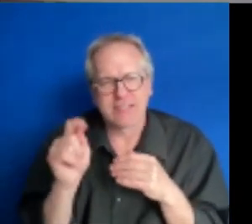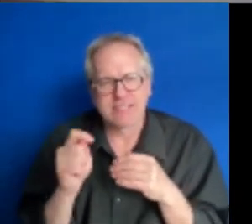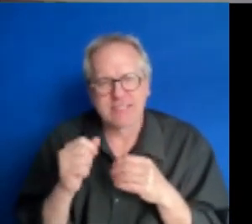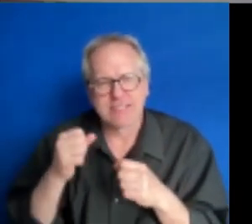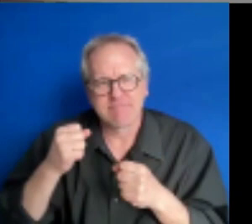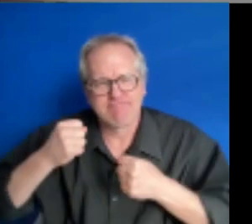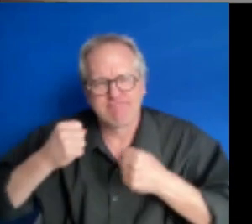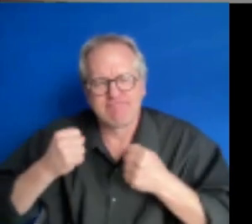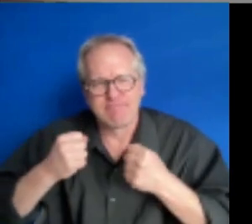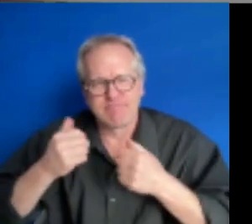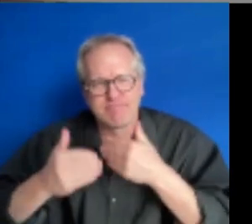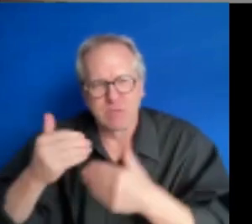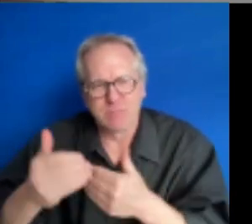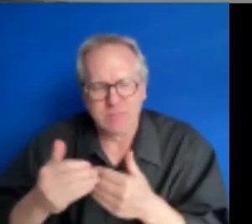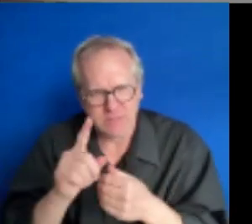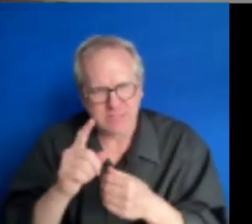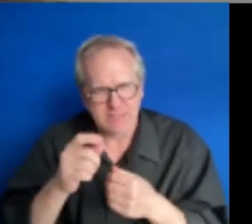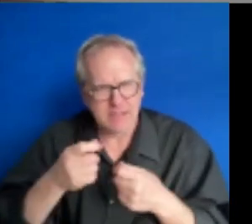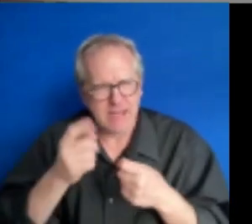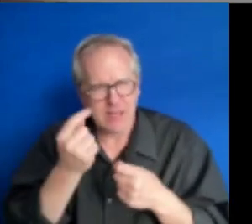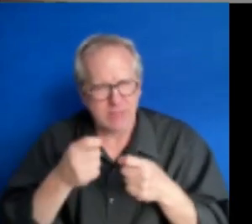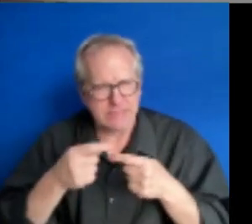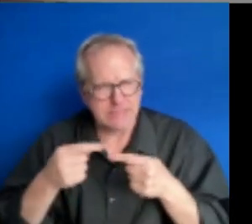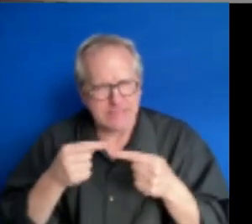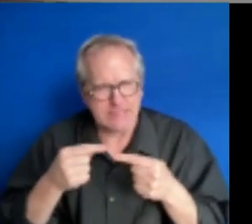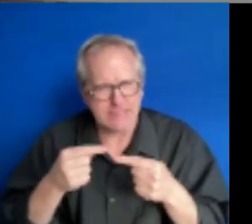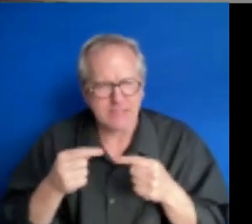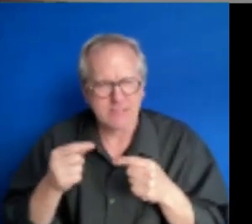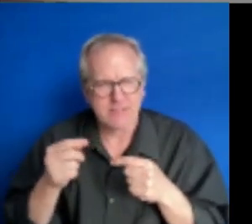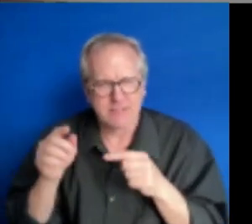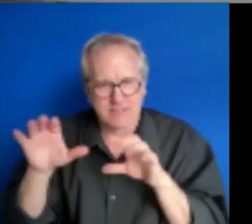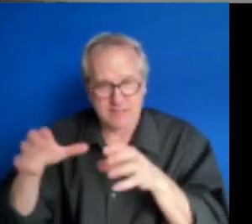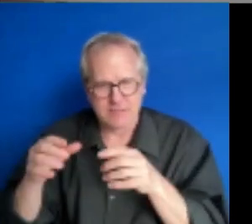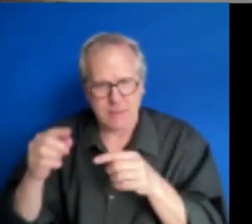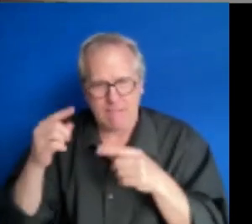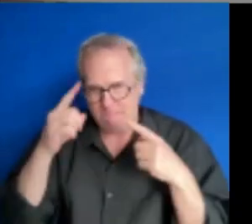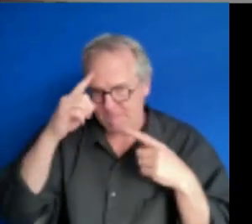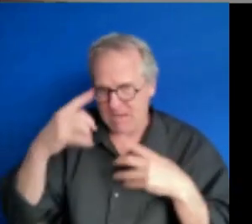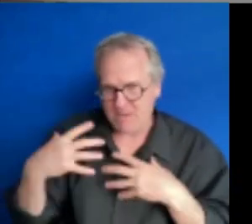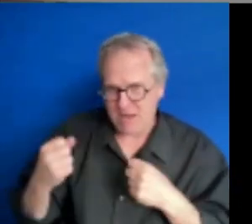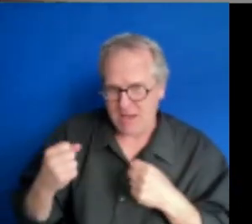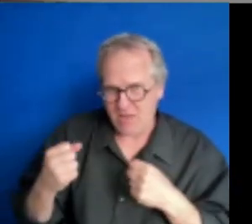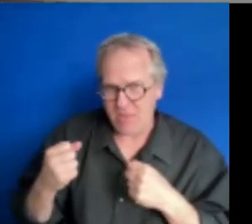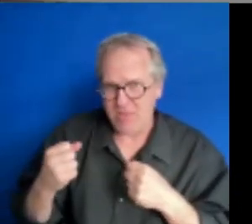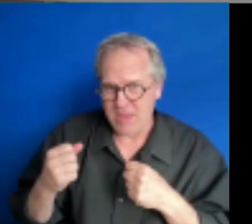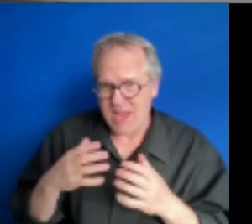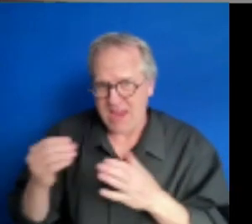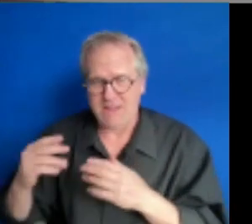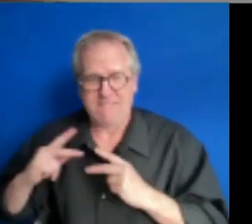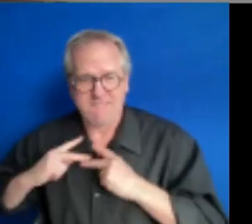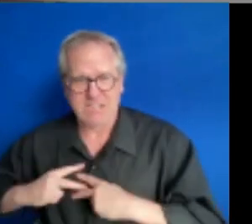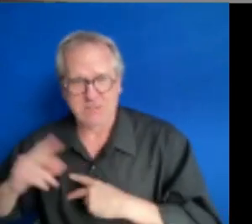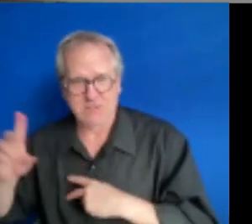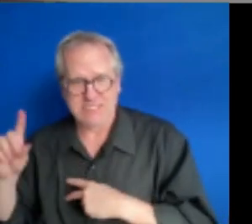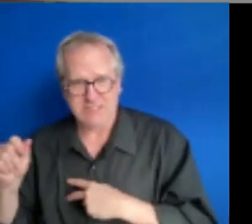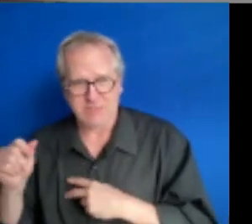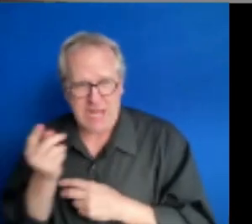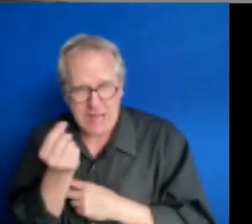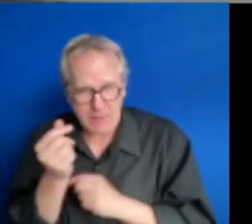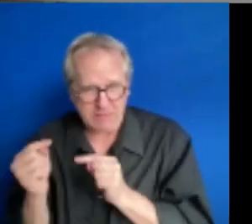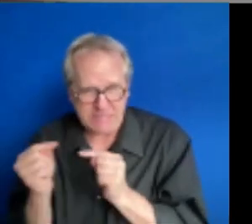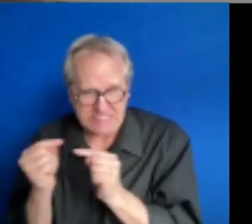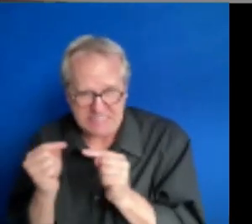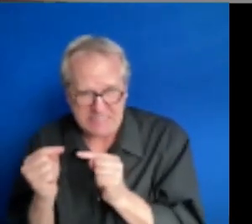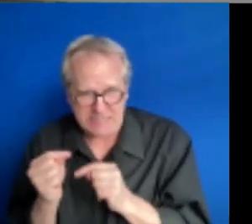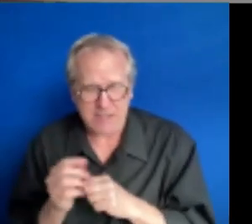there tension between mental health and physical disability? Yeah, there,